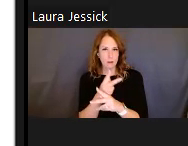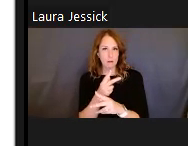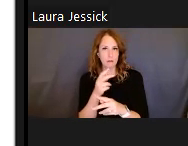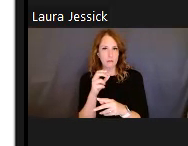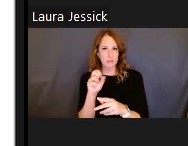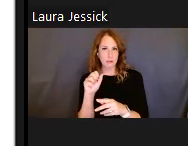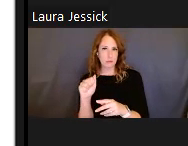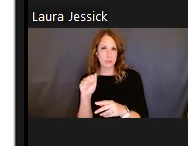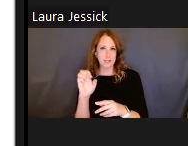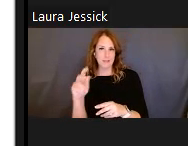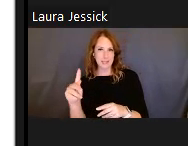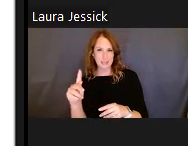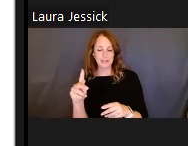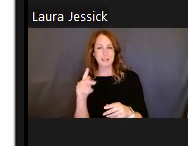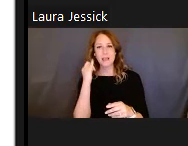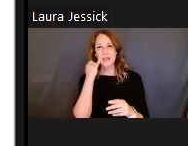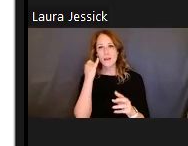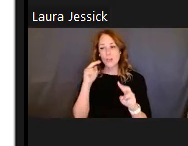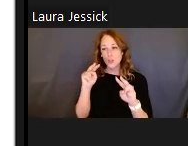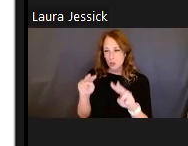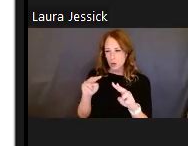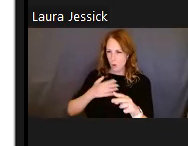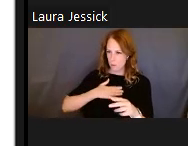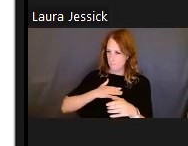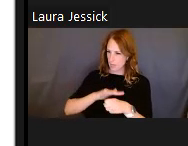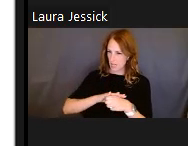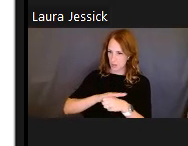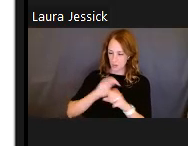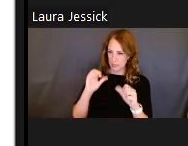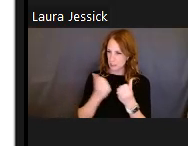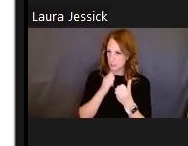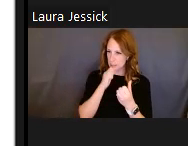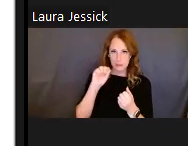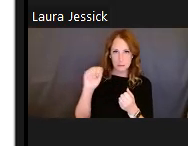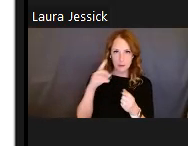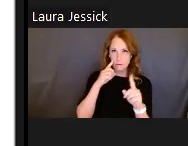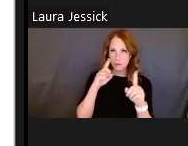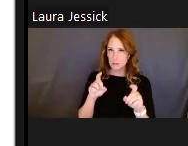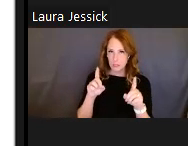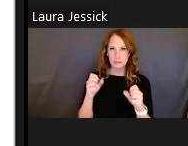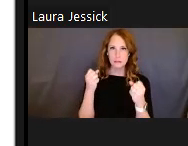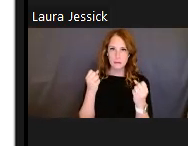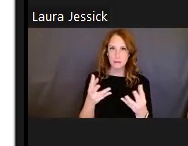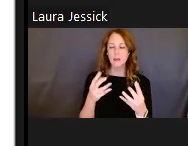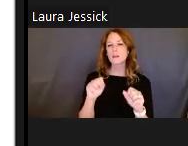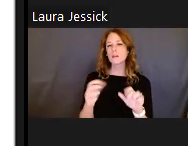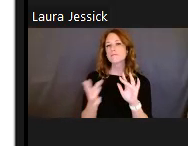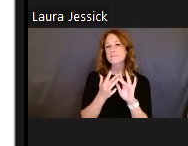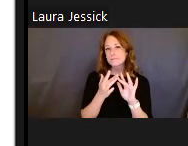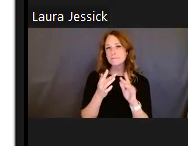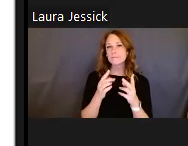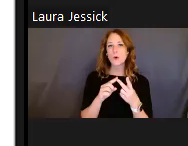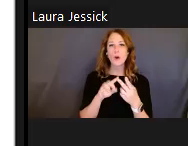a look at it. And if you see that your local agency isn't submitting kits for testing, reach out to us, reach out to the